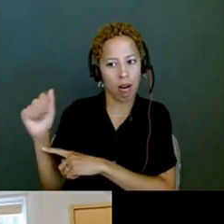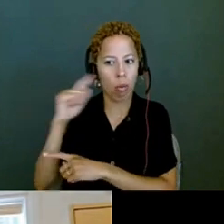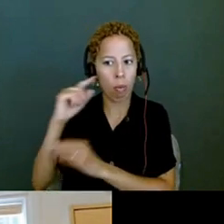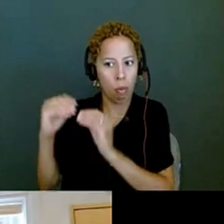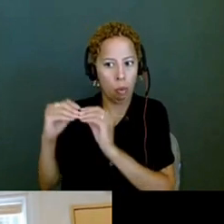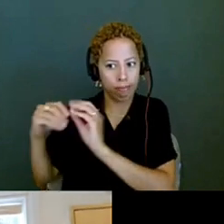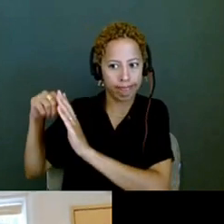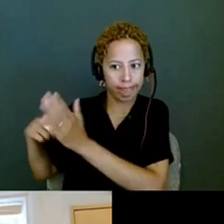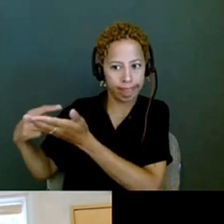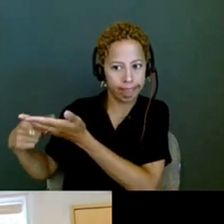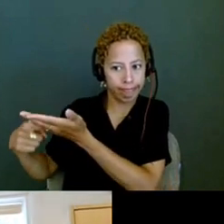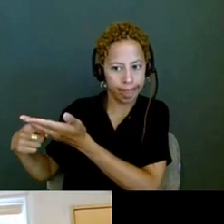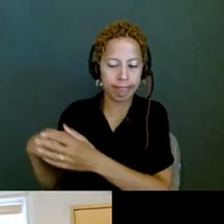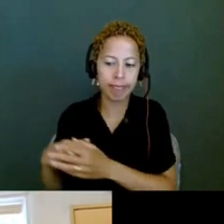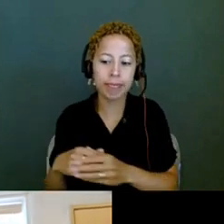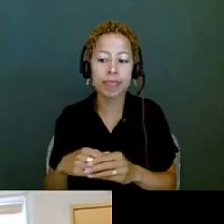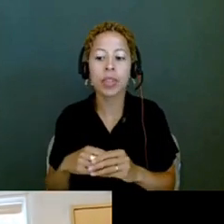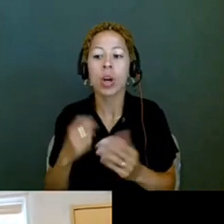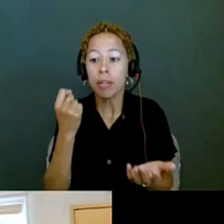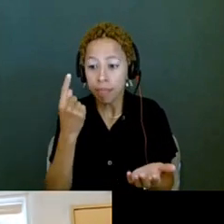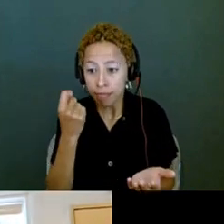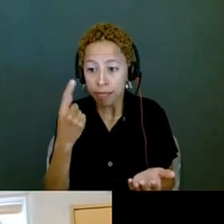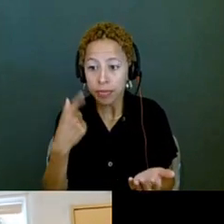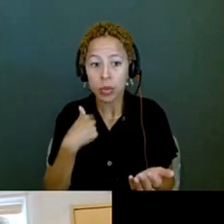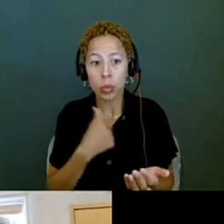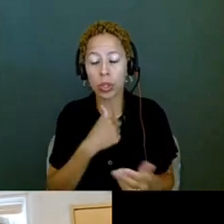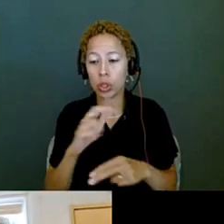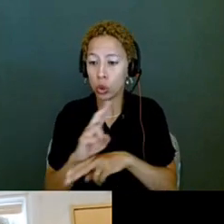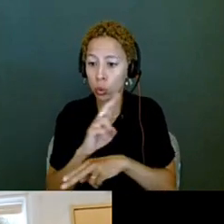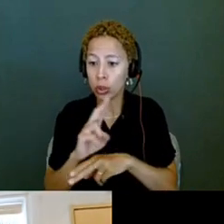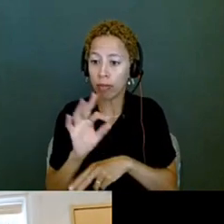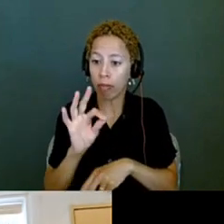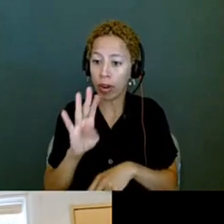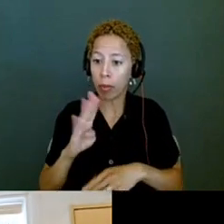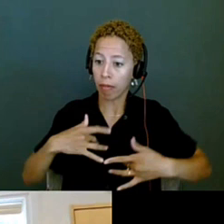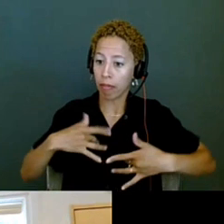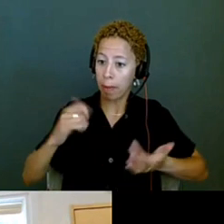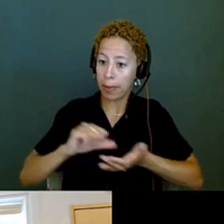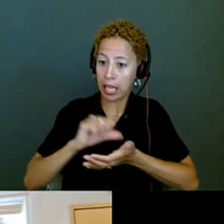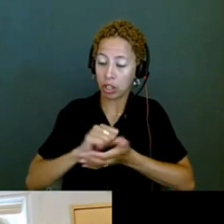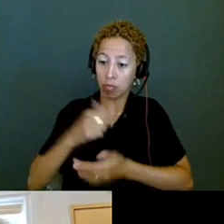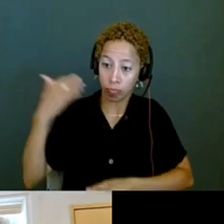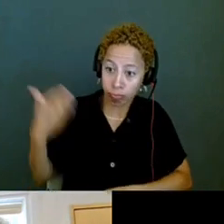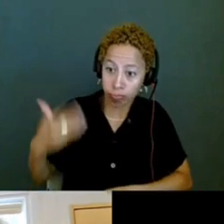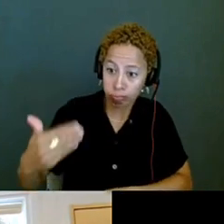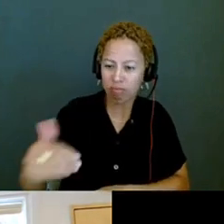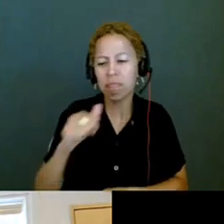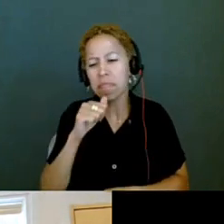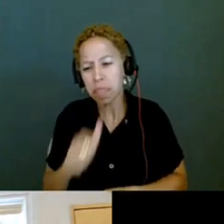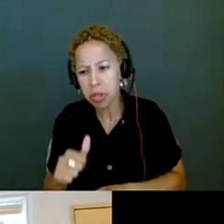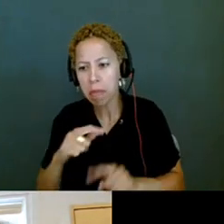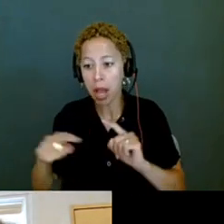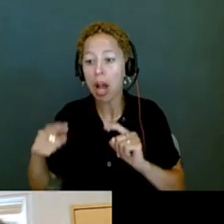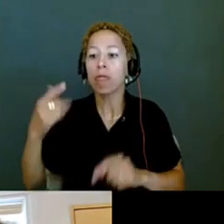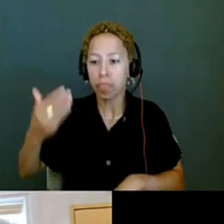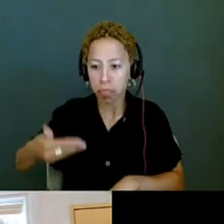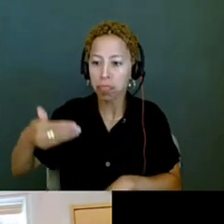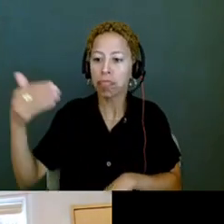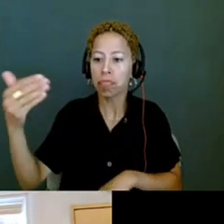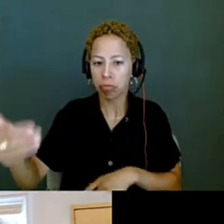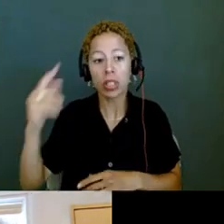So we haven't used Facebook event pages much, but it can be an excellent tool, and we do actually intend to use it